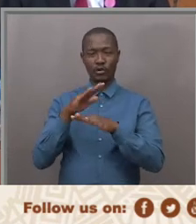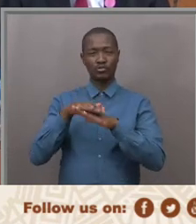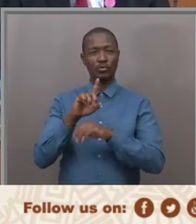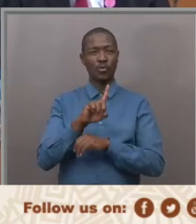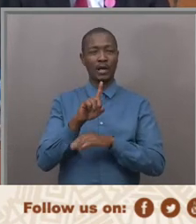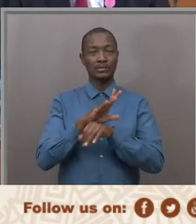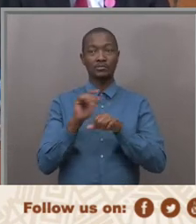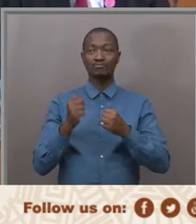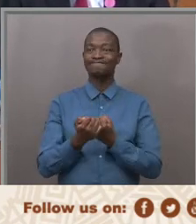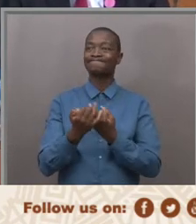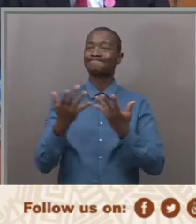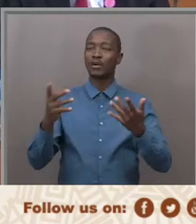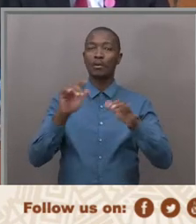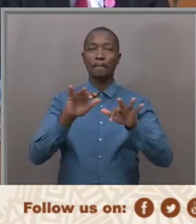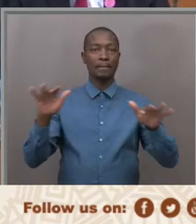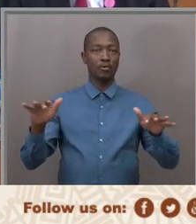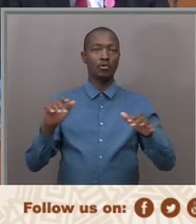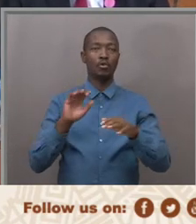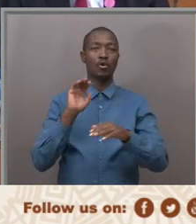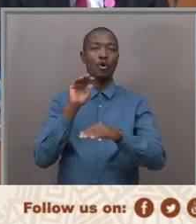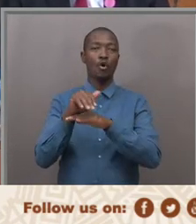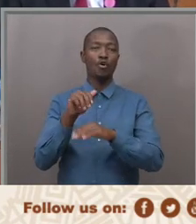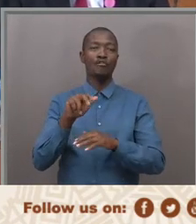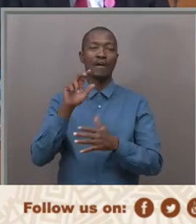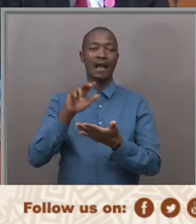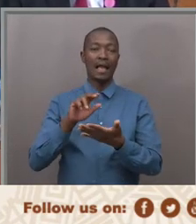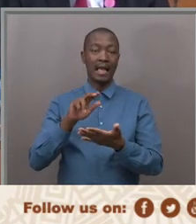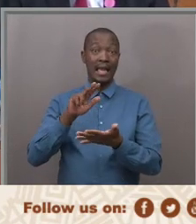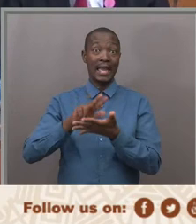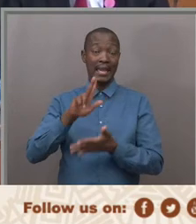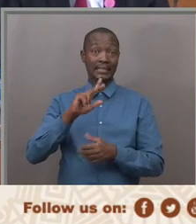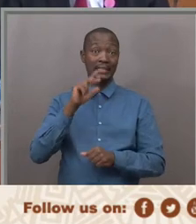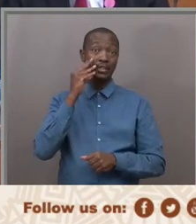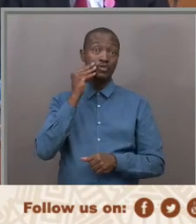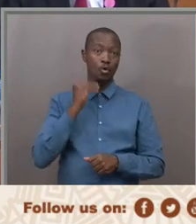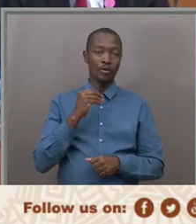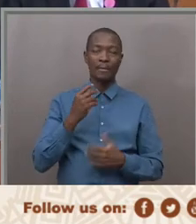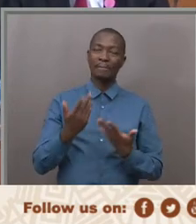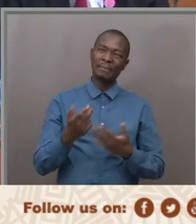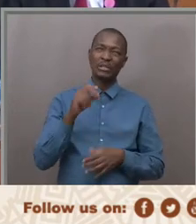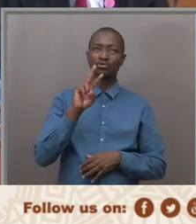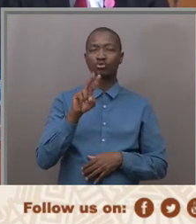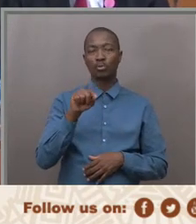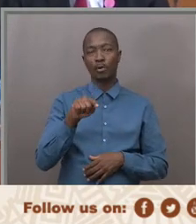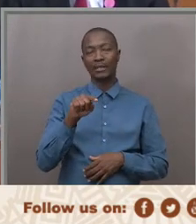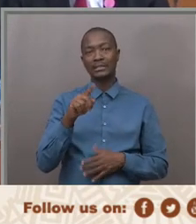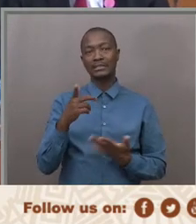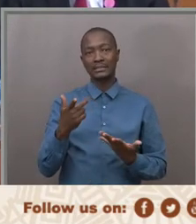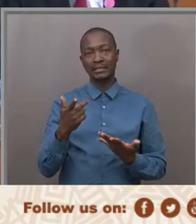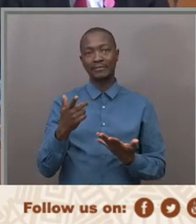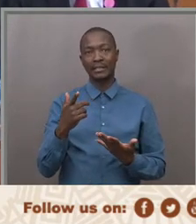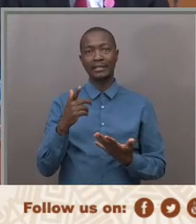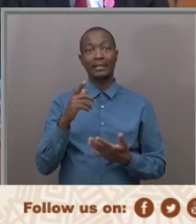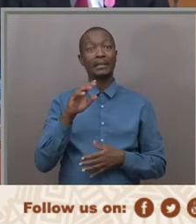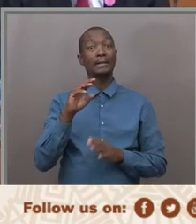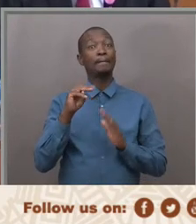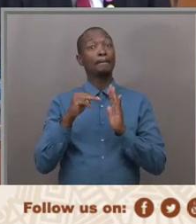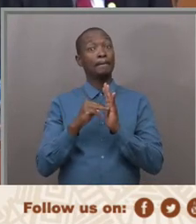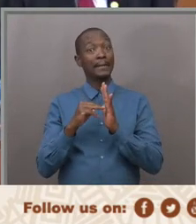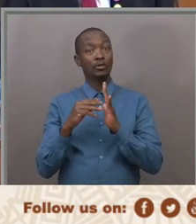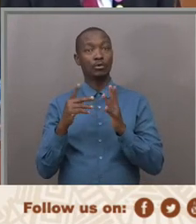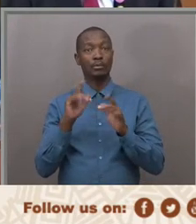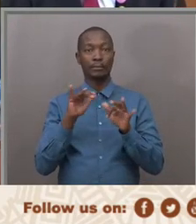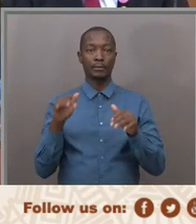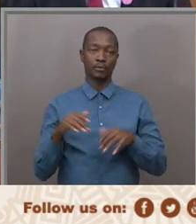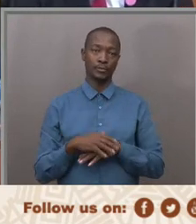population over 18 years old, about 2.7 million people. Honorable members, I